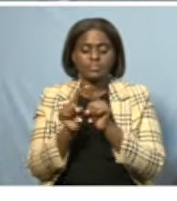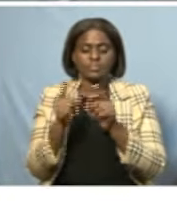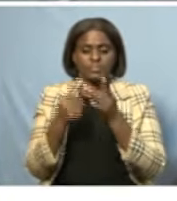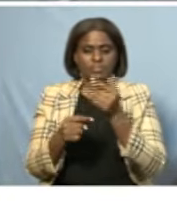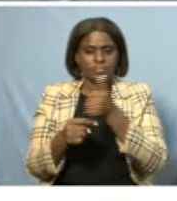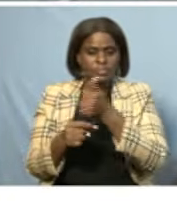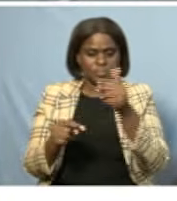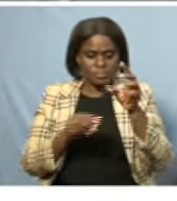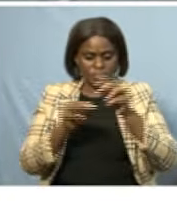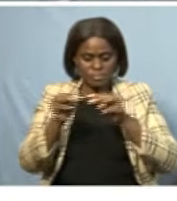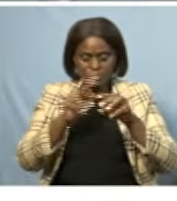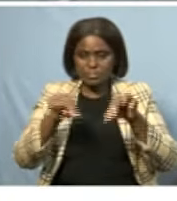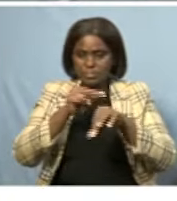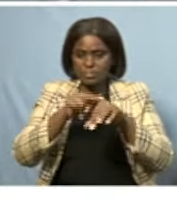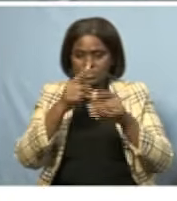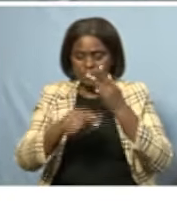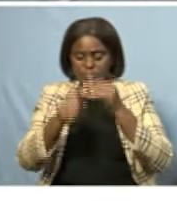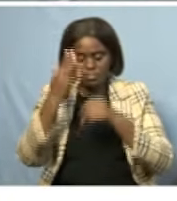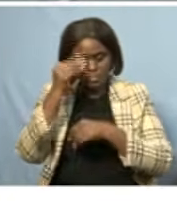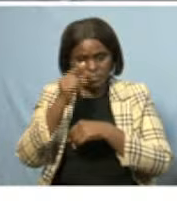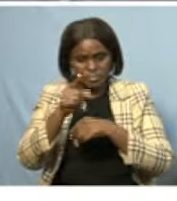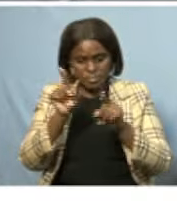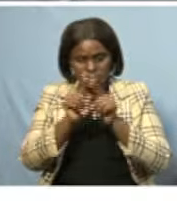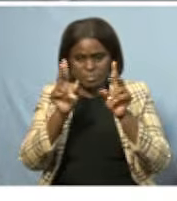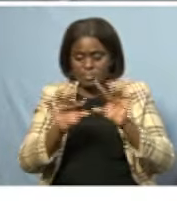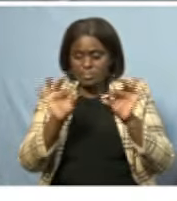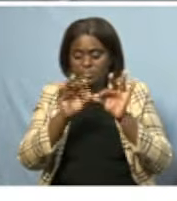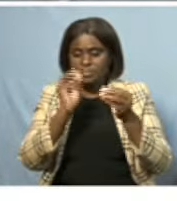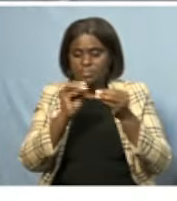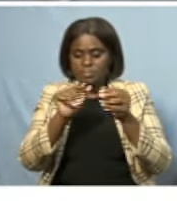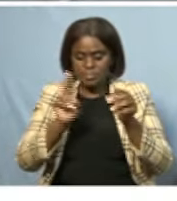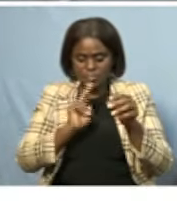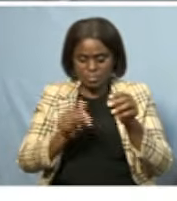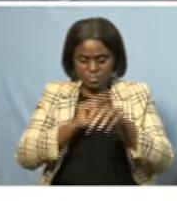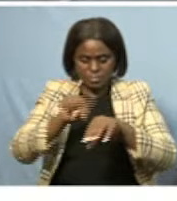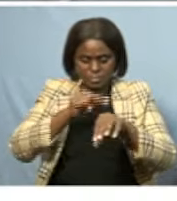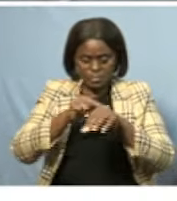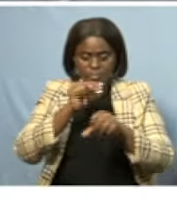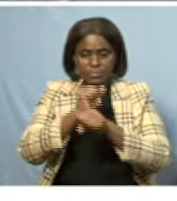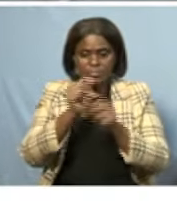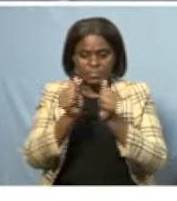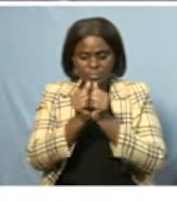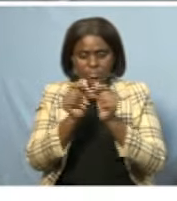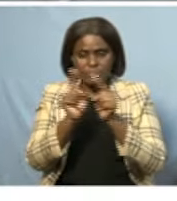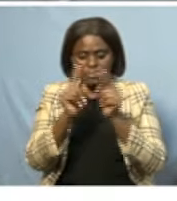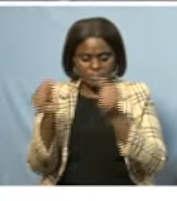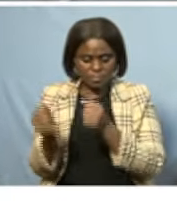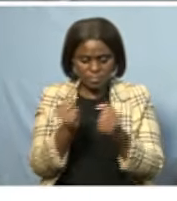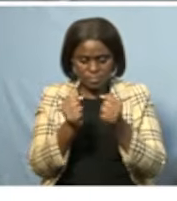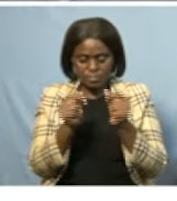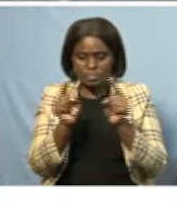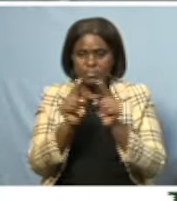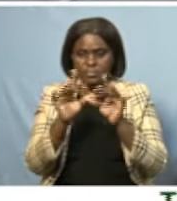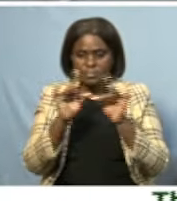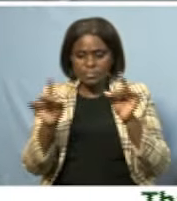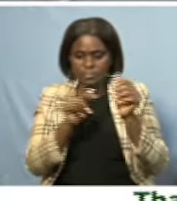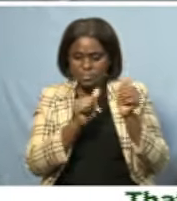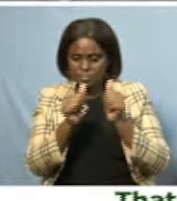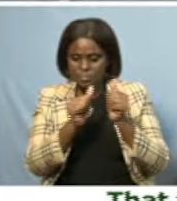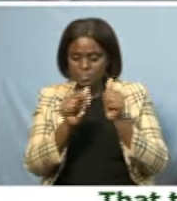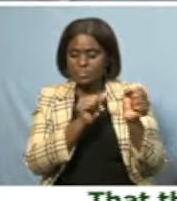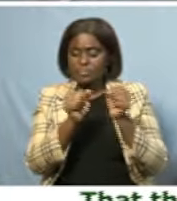undermine national unity. That's why it's essential that as a nation we work together to strengthen our land